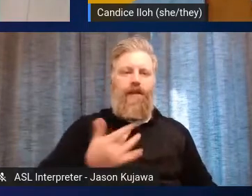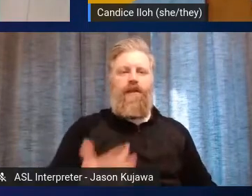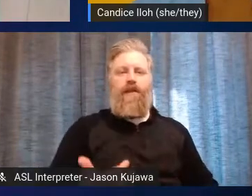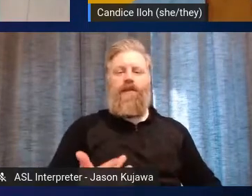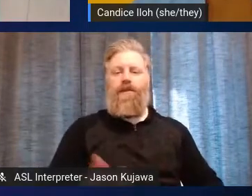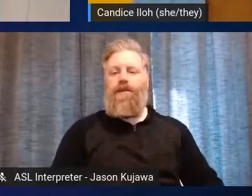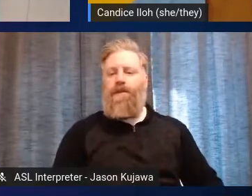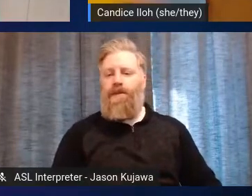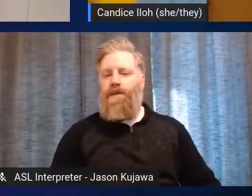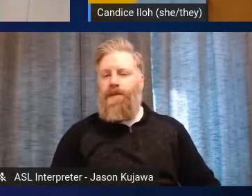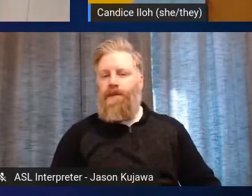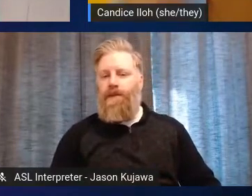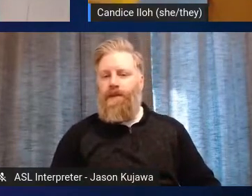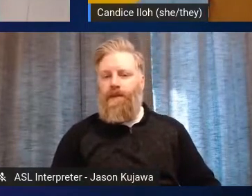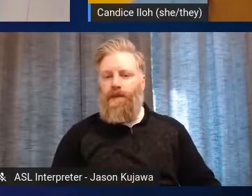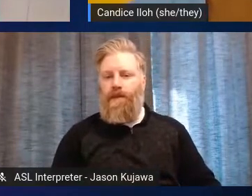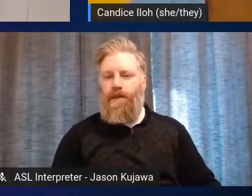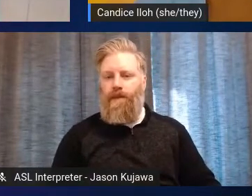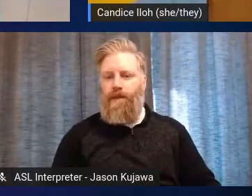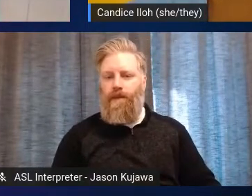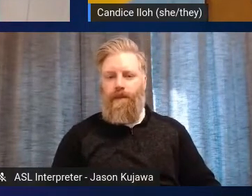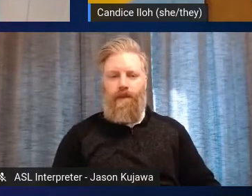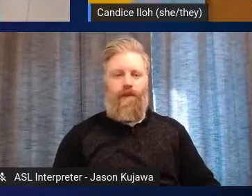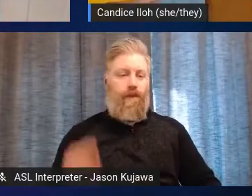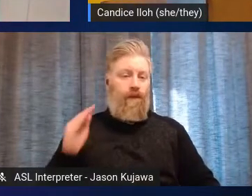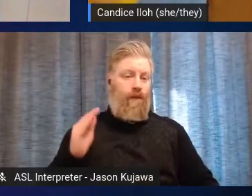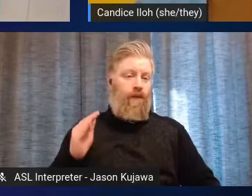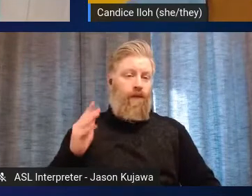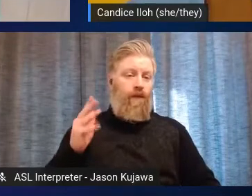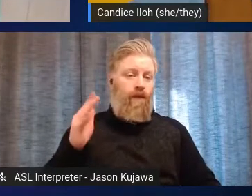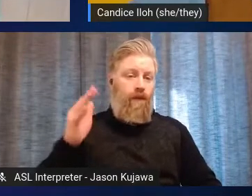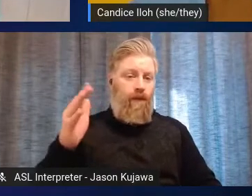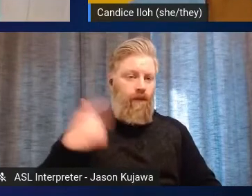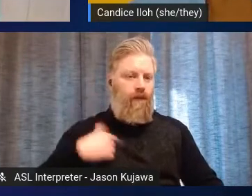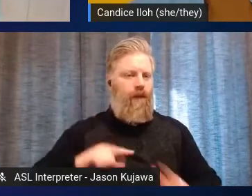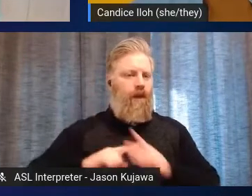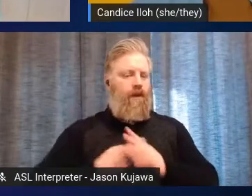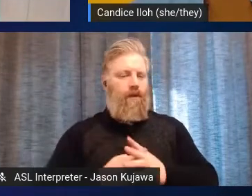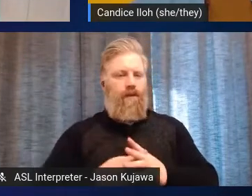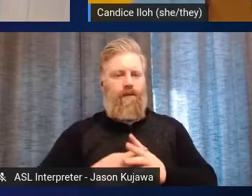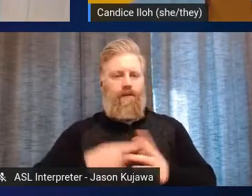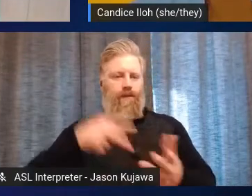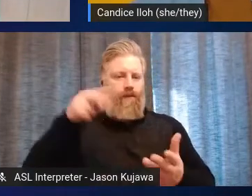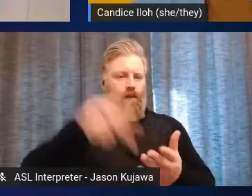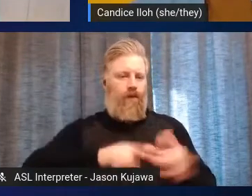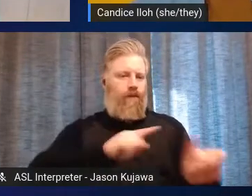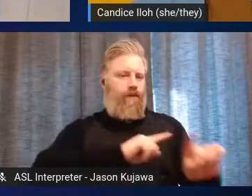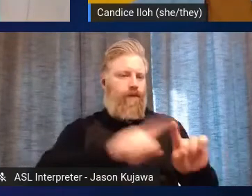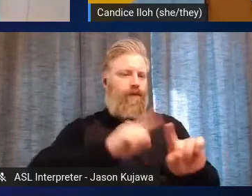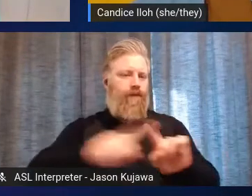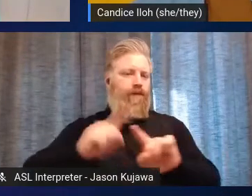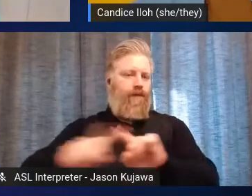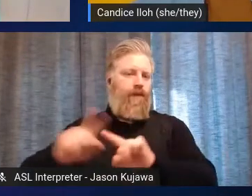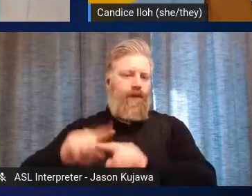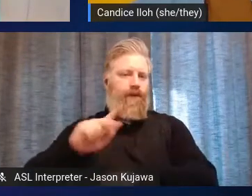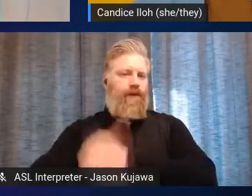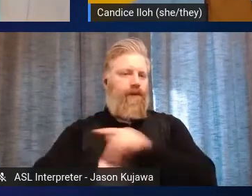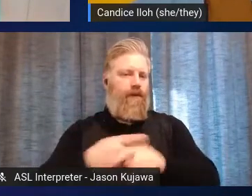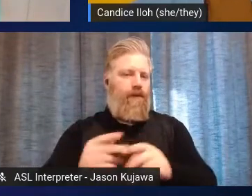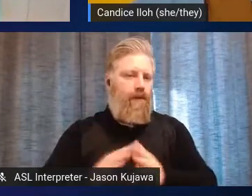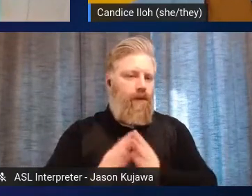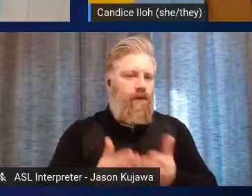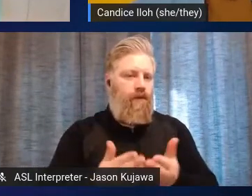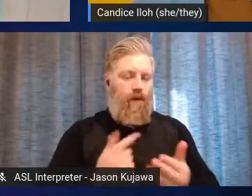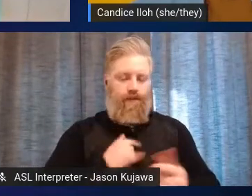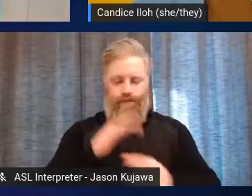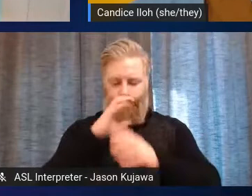And then like along my journey, I started to like read different genres of work, and I really liked